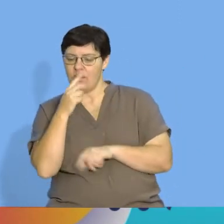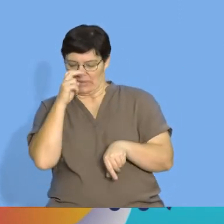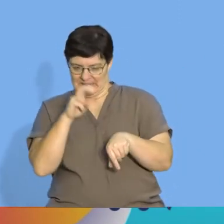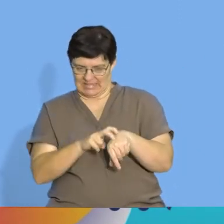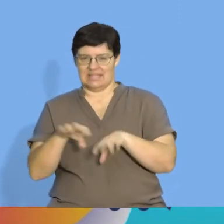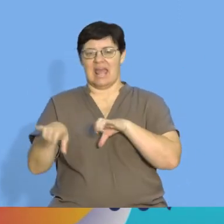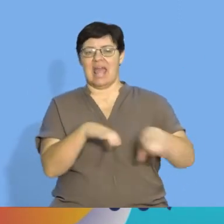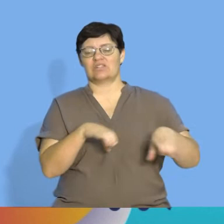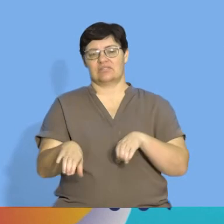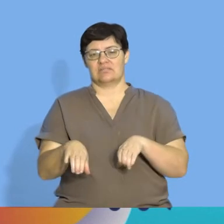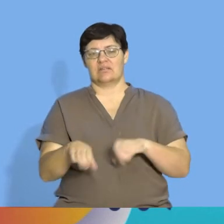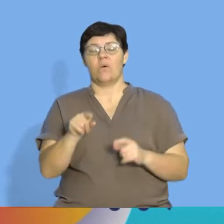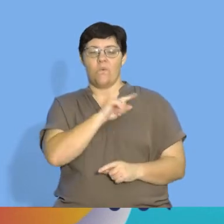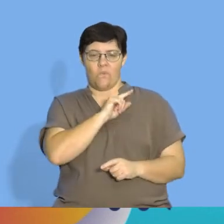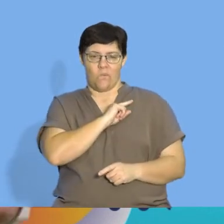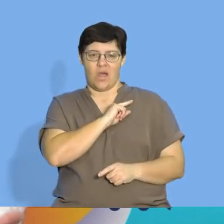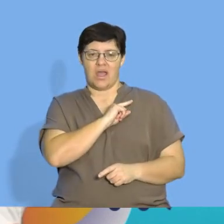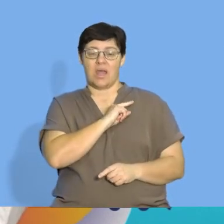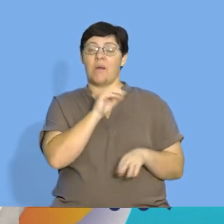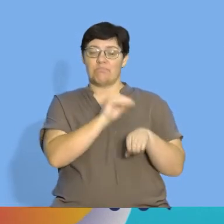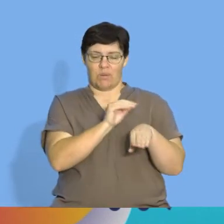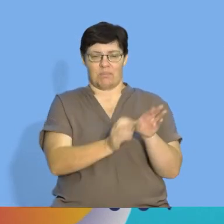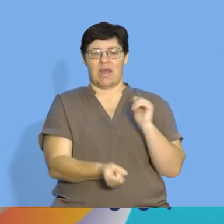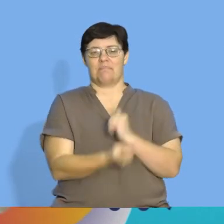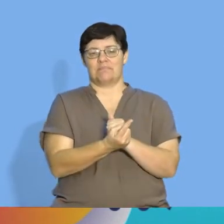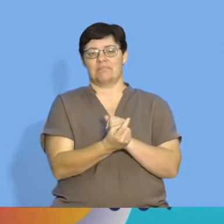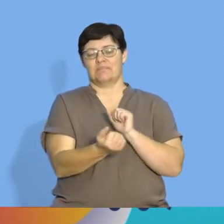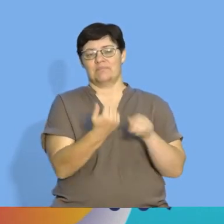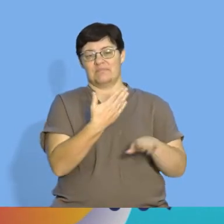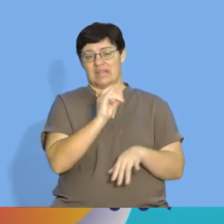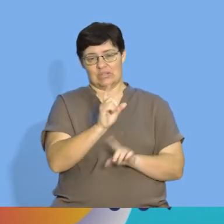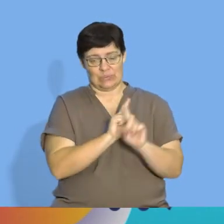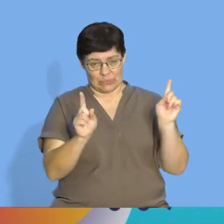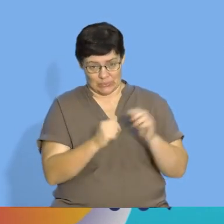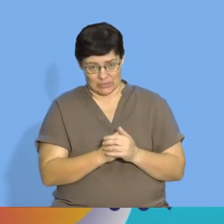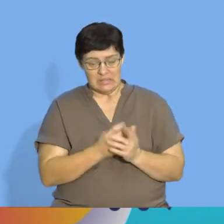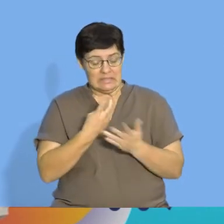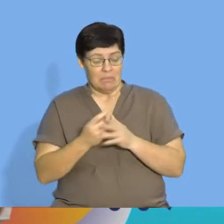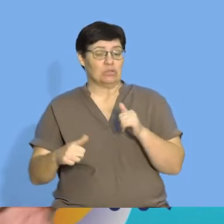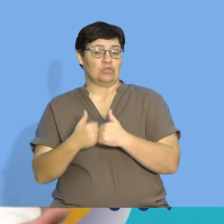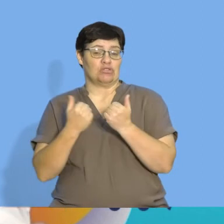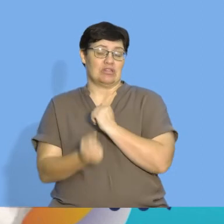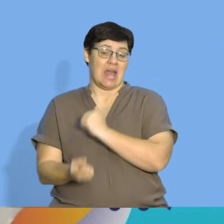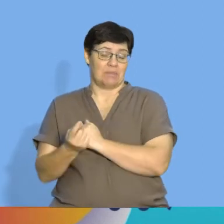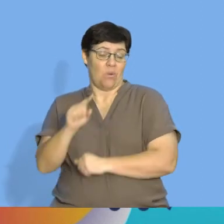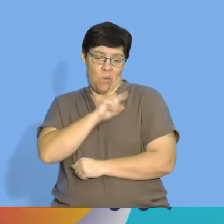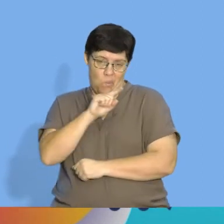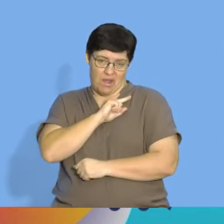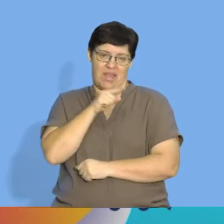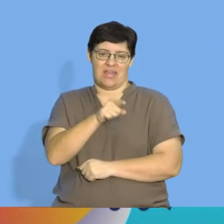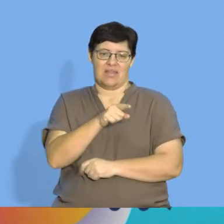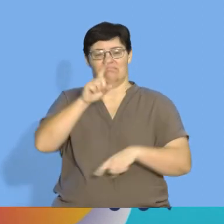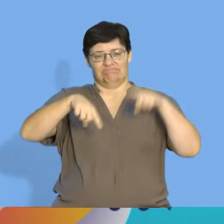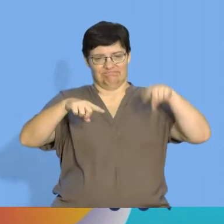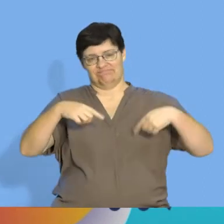are we taken to, what actions will be taken to prevent cash flow problems and other challenges that may